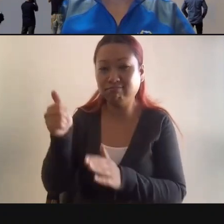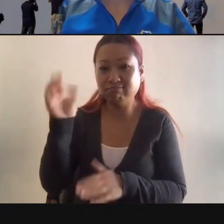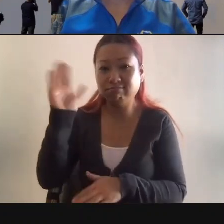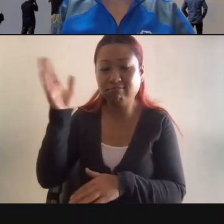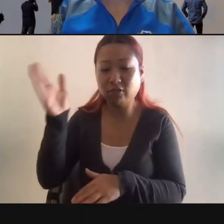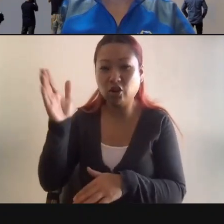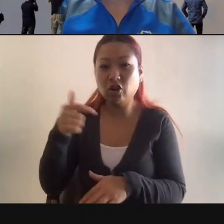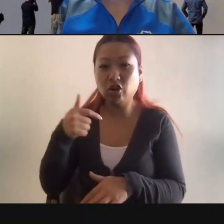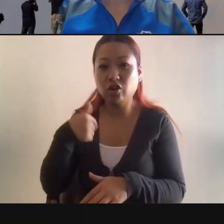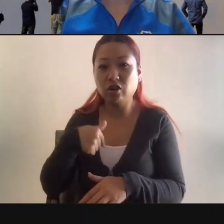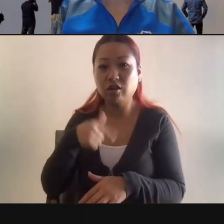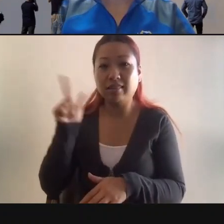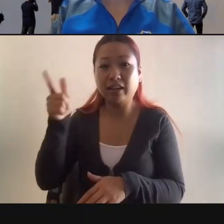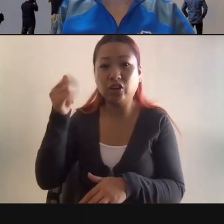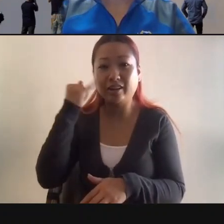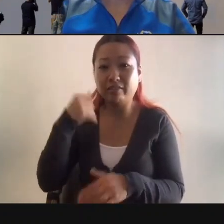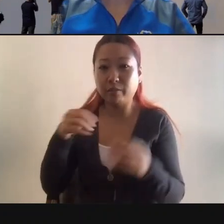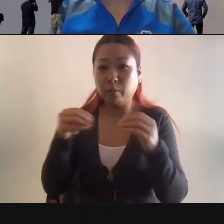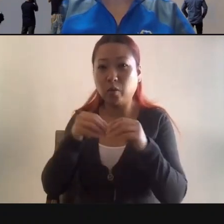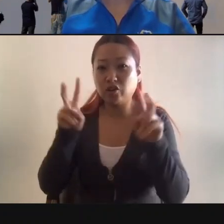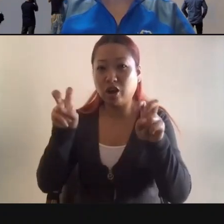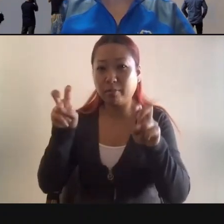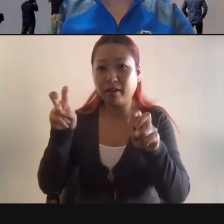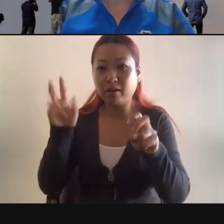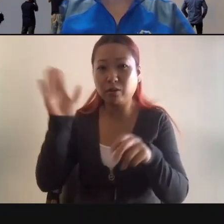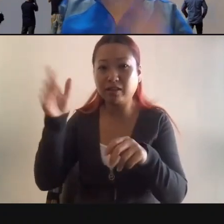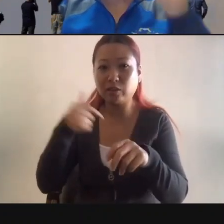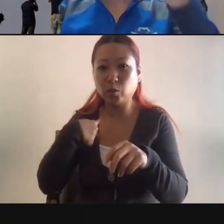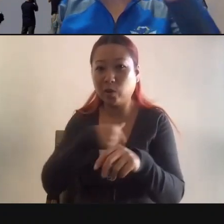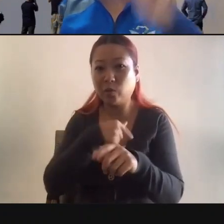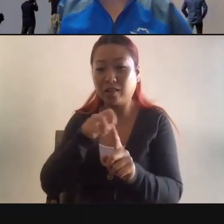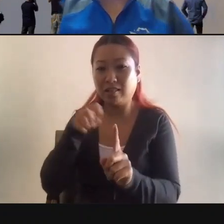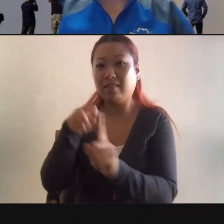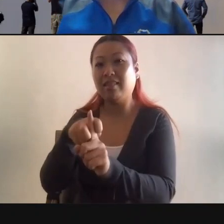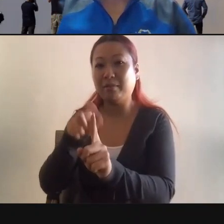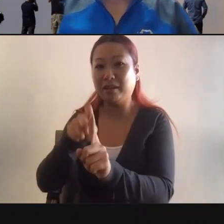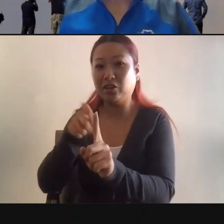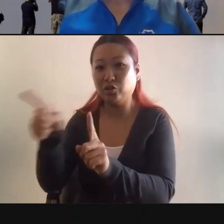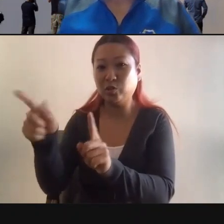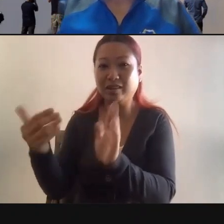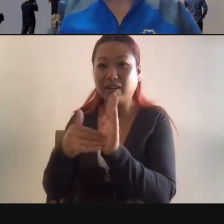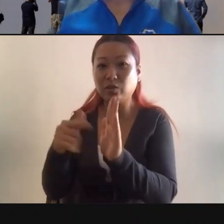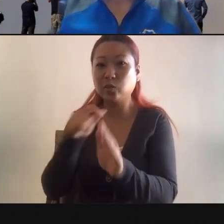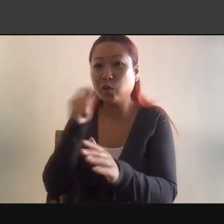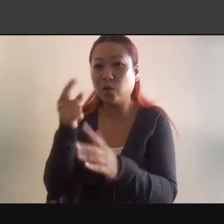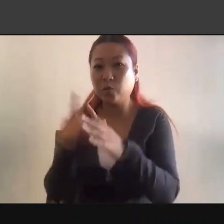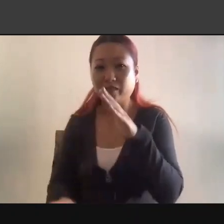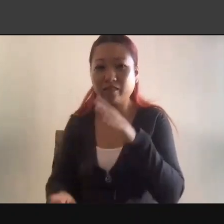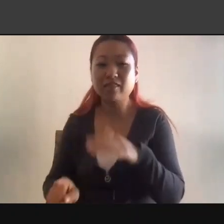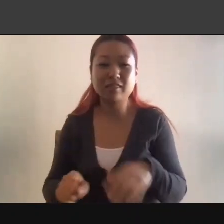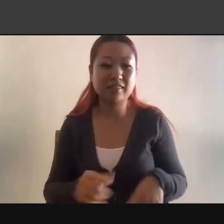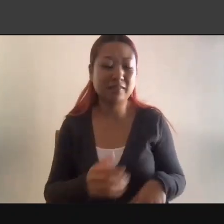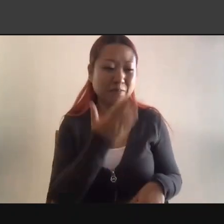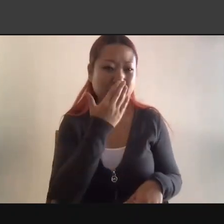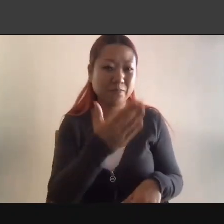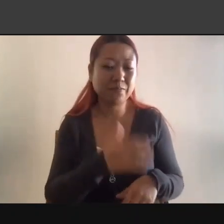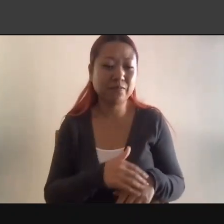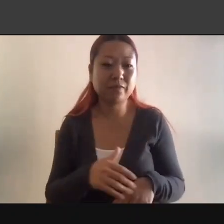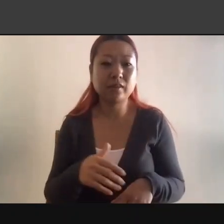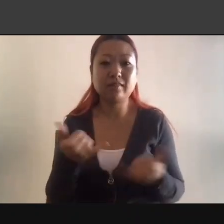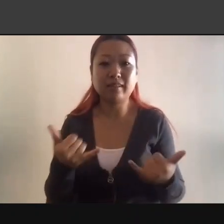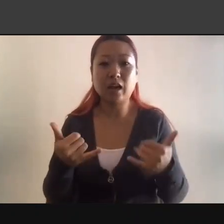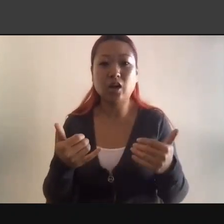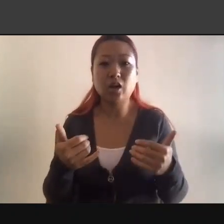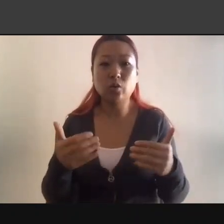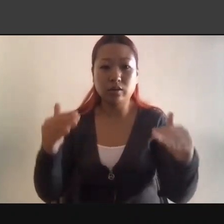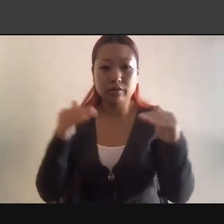do some more on these topics. So don't go away. Thanks. Thanks a lot. At this point, we're going to move on to our first